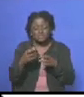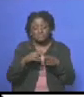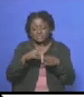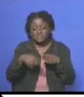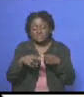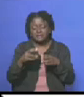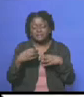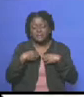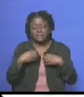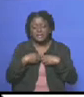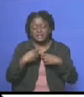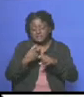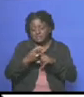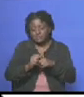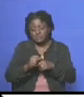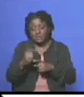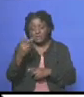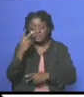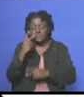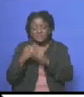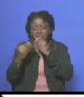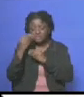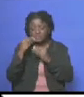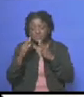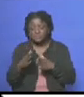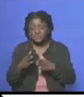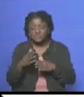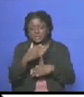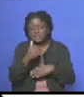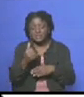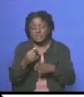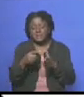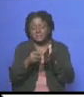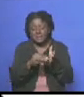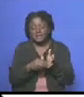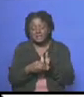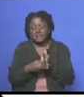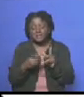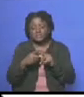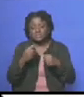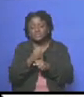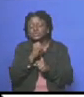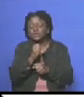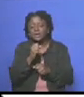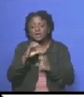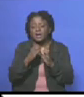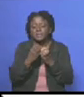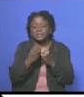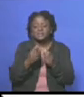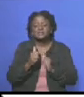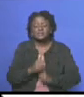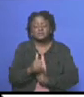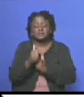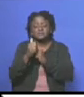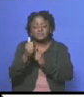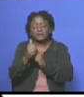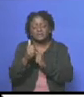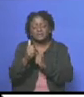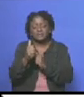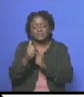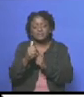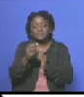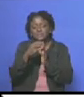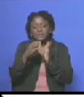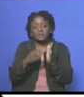She adds that the regulatory authority has a mandate to ensure that companies like Cable Bahamas adhere and comply to the strictest code of